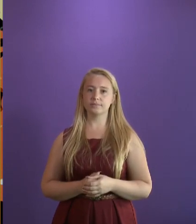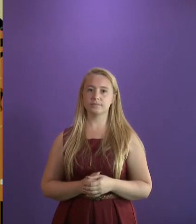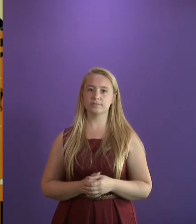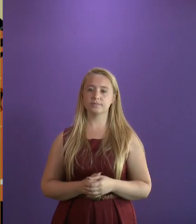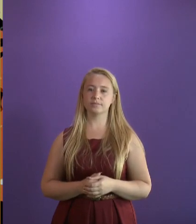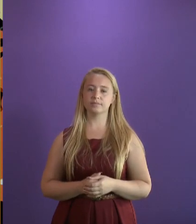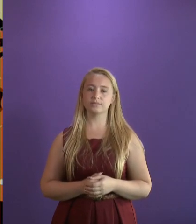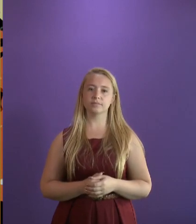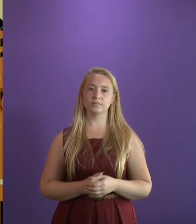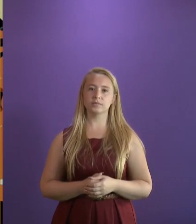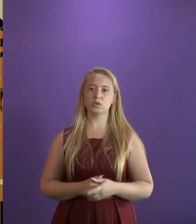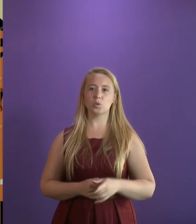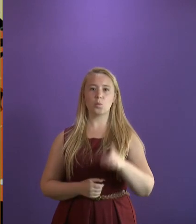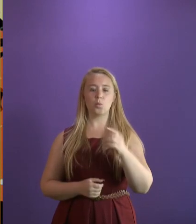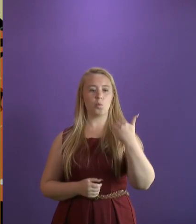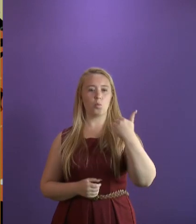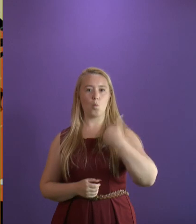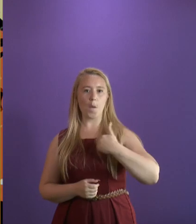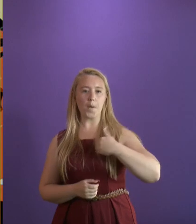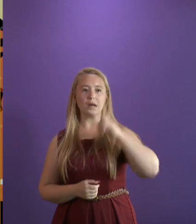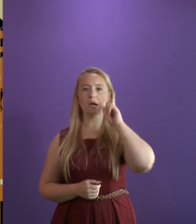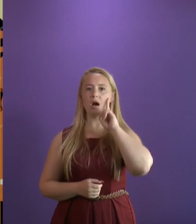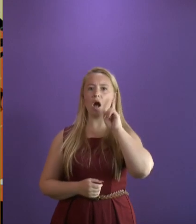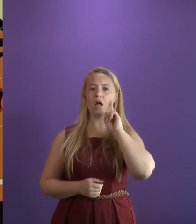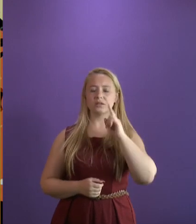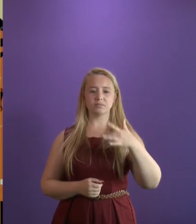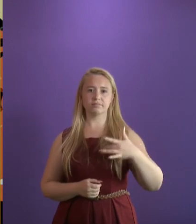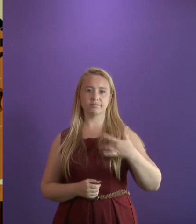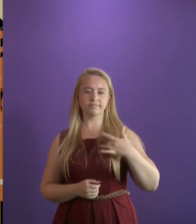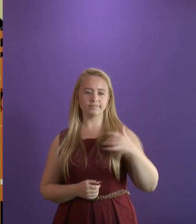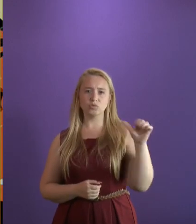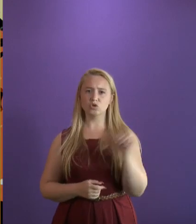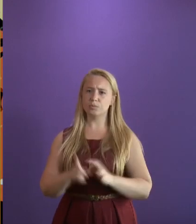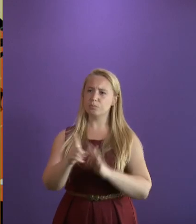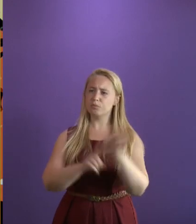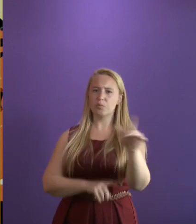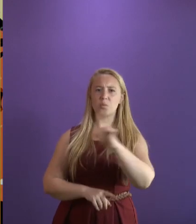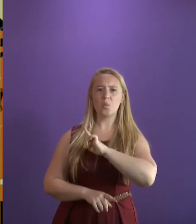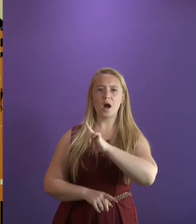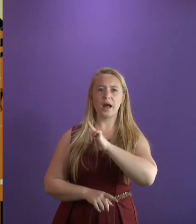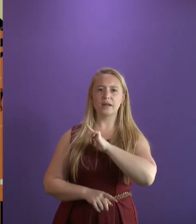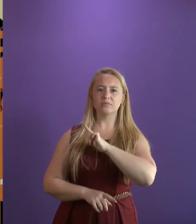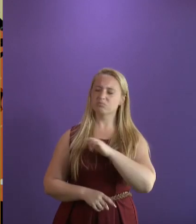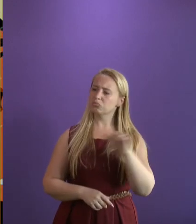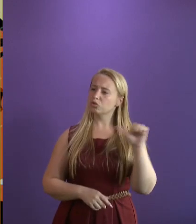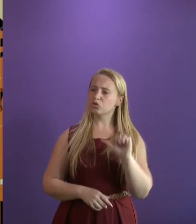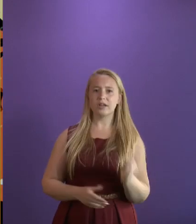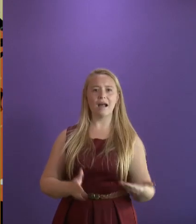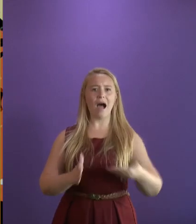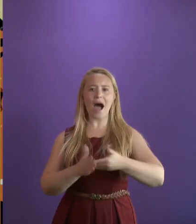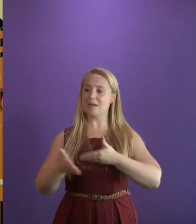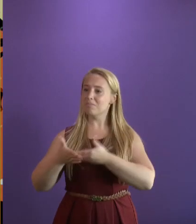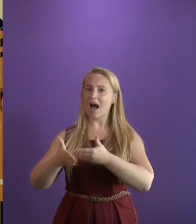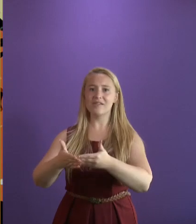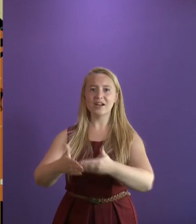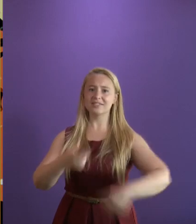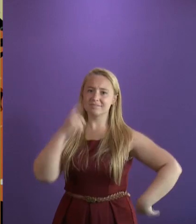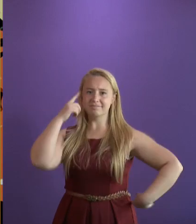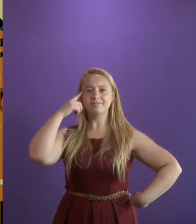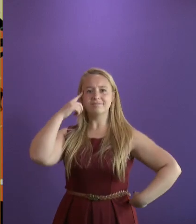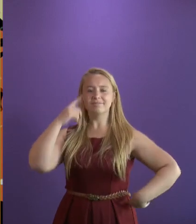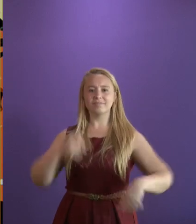Why do we think the lives of women and girls in Scotland should be better? Why should we not add additional barriers or deprivation to them? Because we can see the